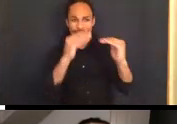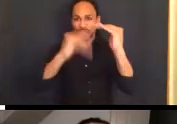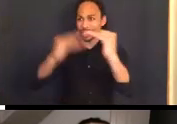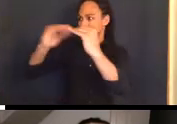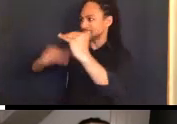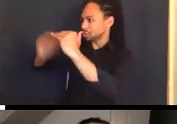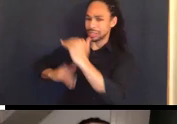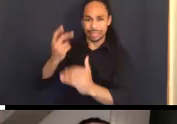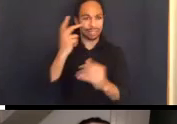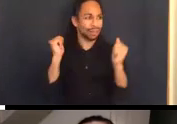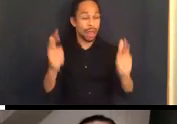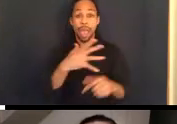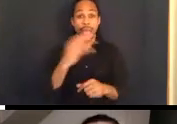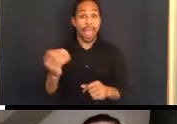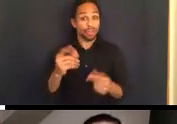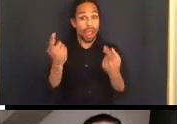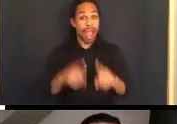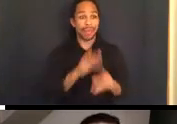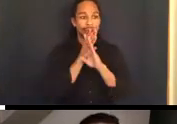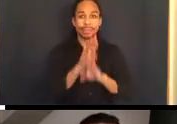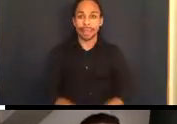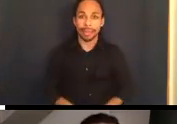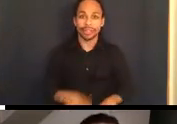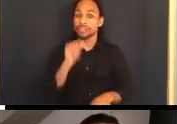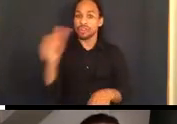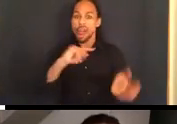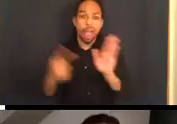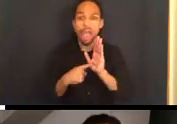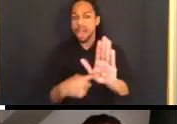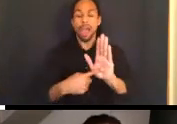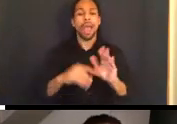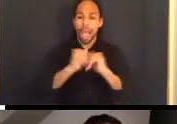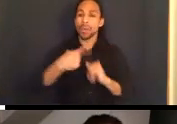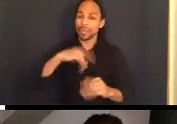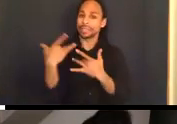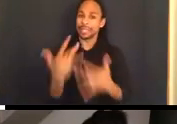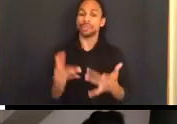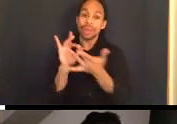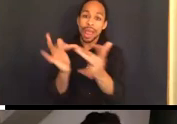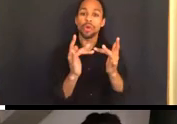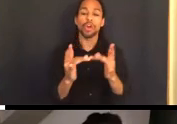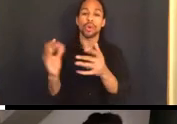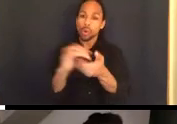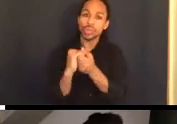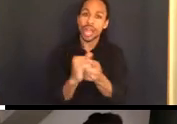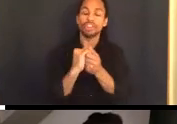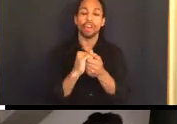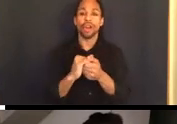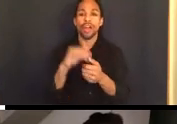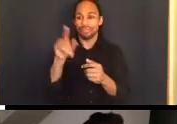they're happening in silence because the ways we usually network, the ways we usually collaborate are